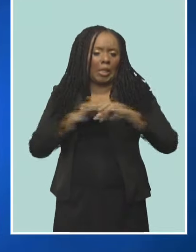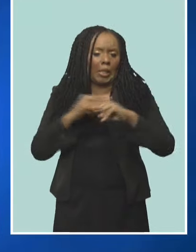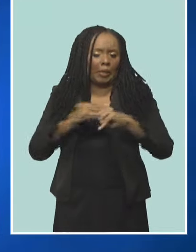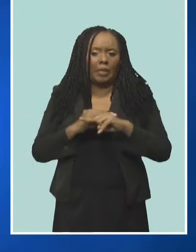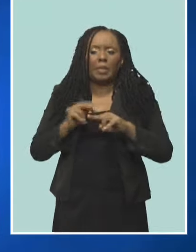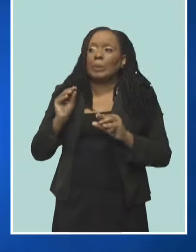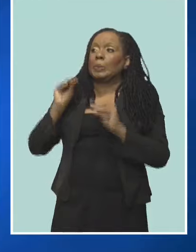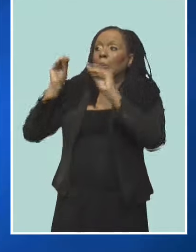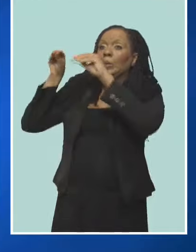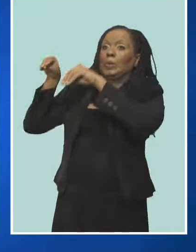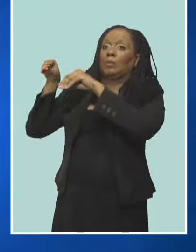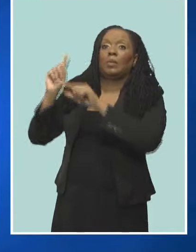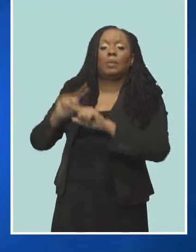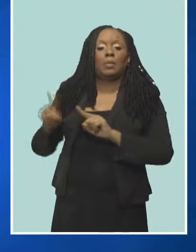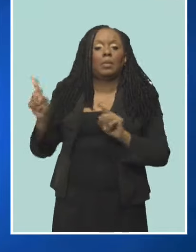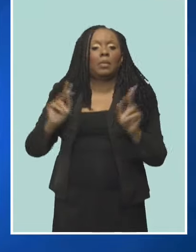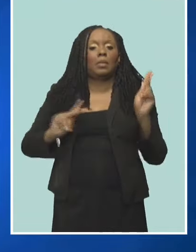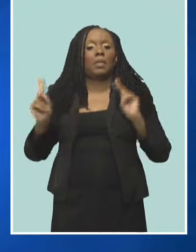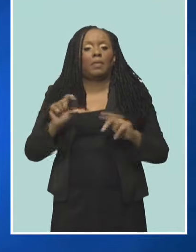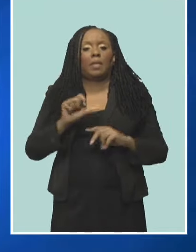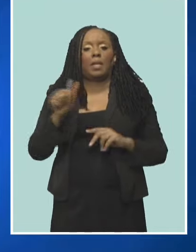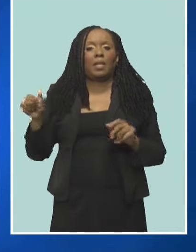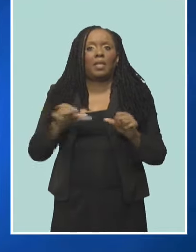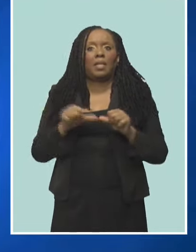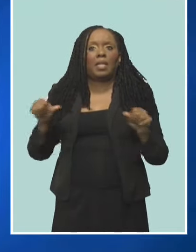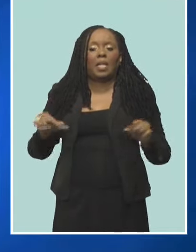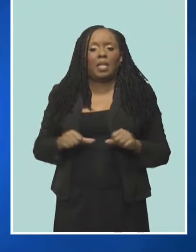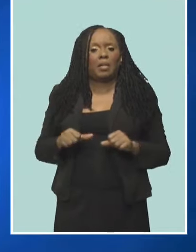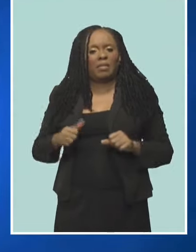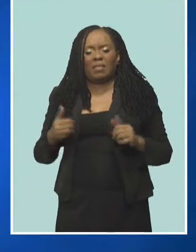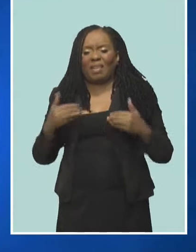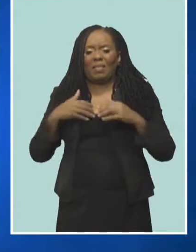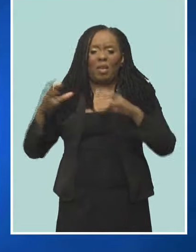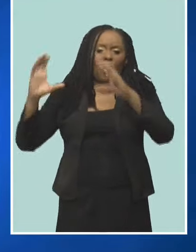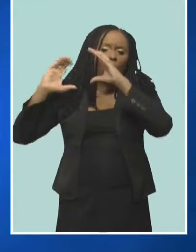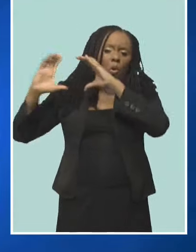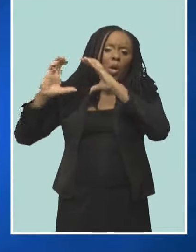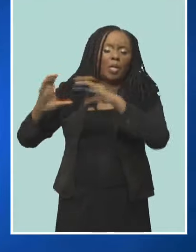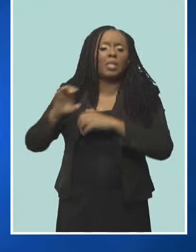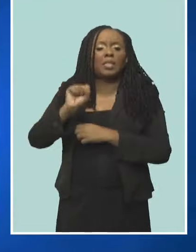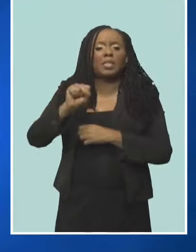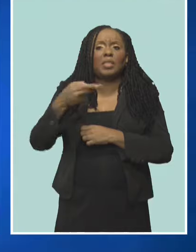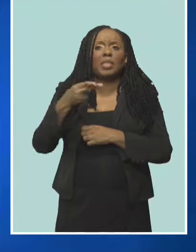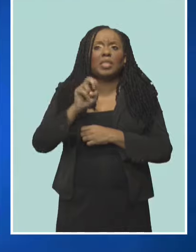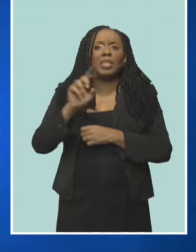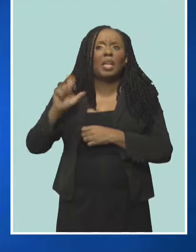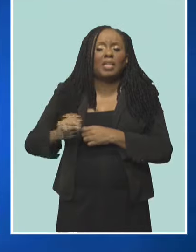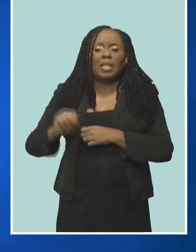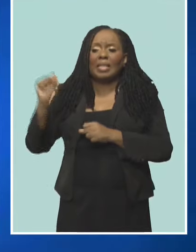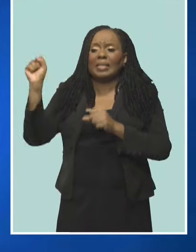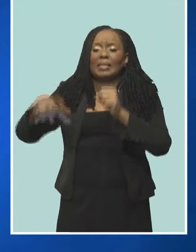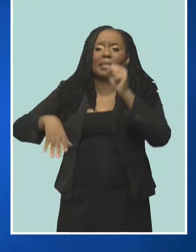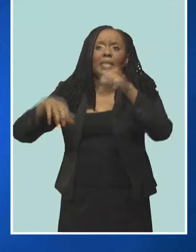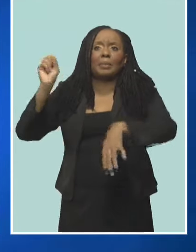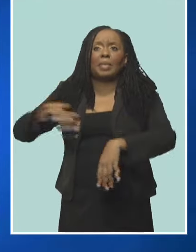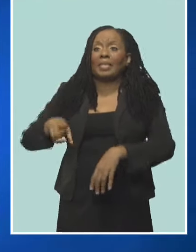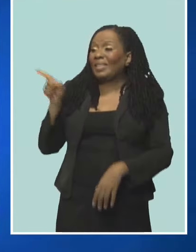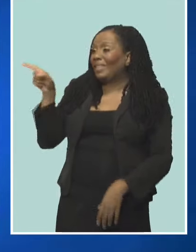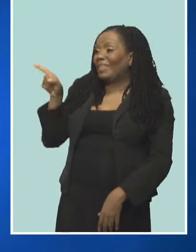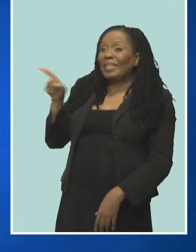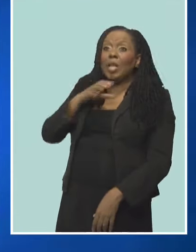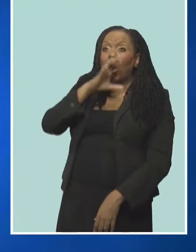their counterparts from other areas are dumping coconut shells in the skips made available for their use. He says efforts are